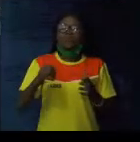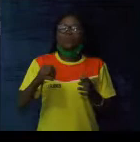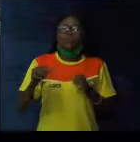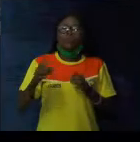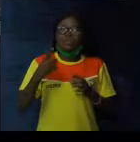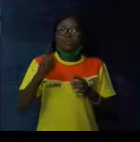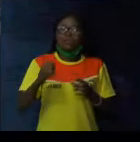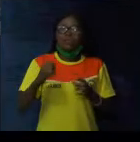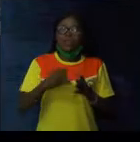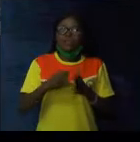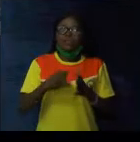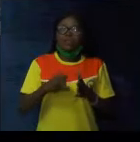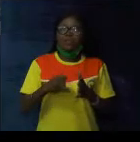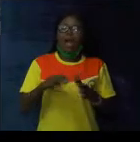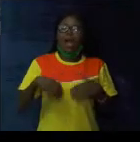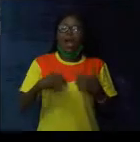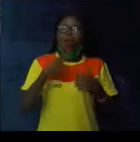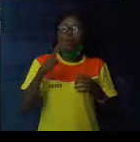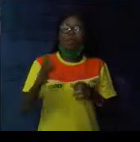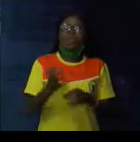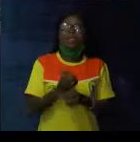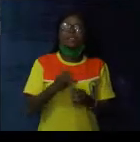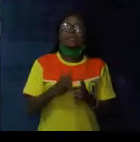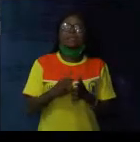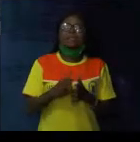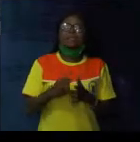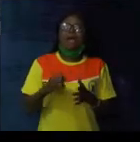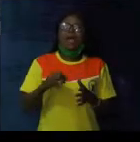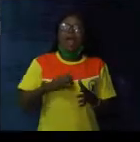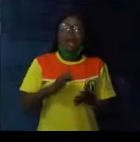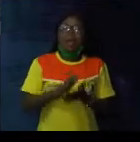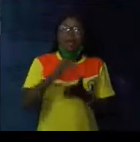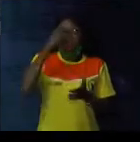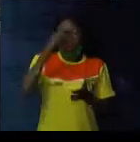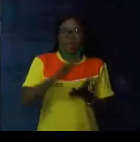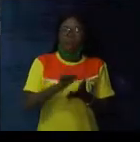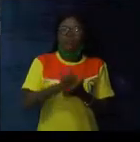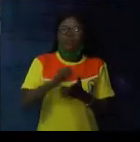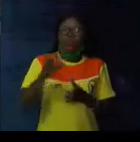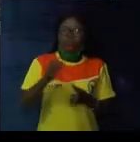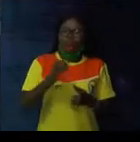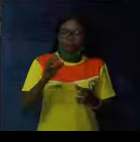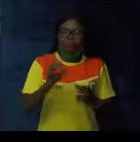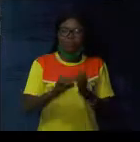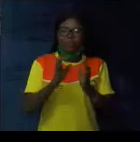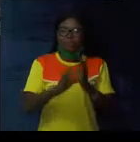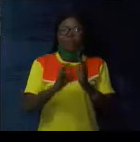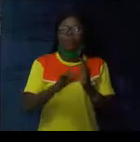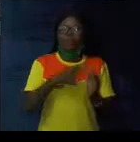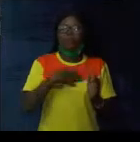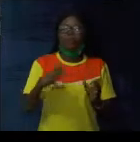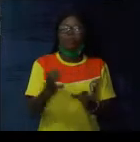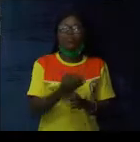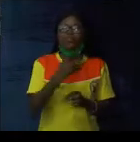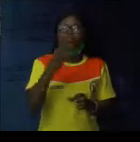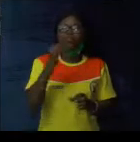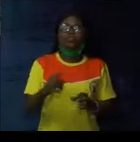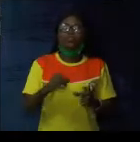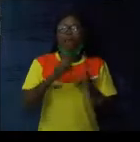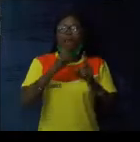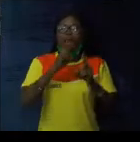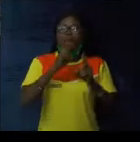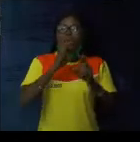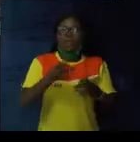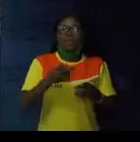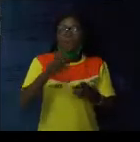you categorize it? I believe you've selected your answer by now. Well, there is no doubt about the fact that this temperature reading is 50